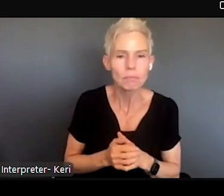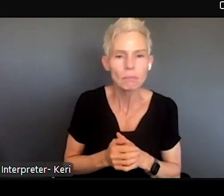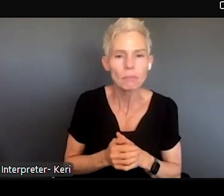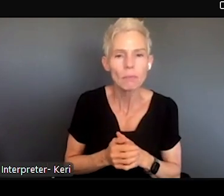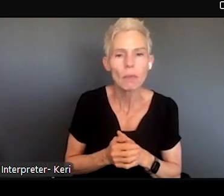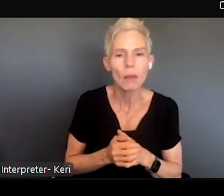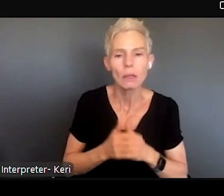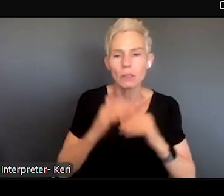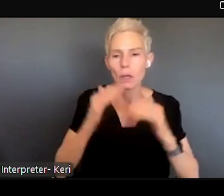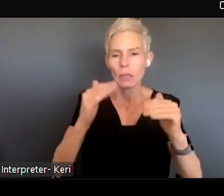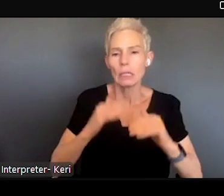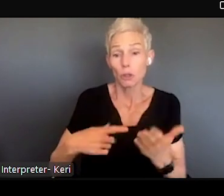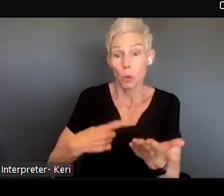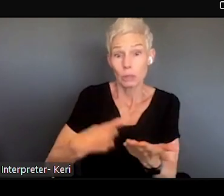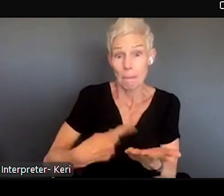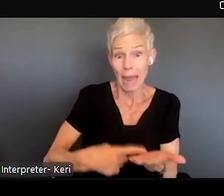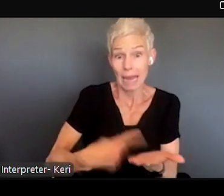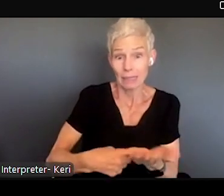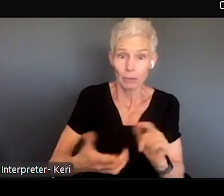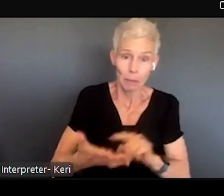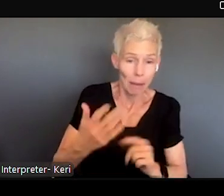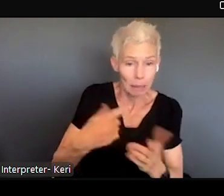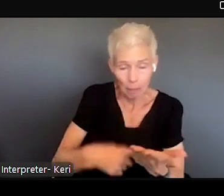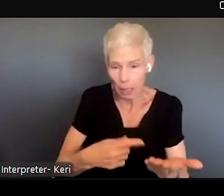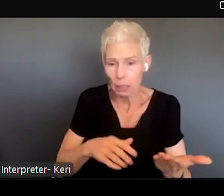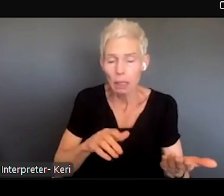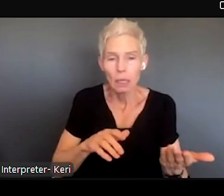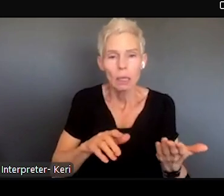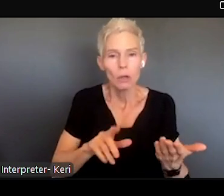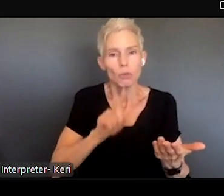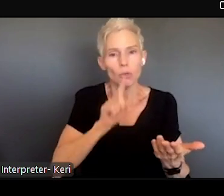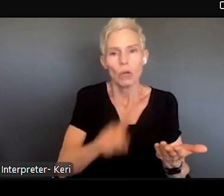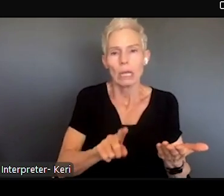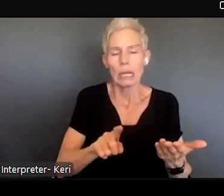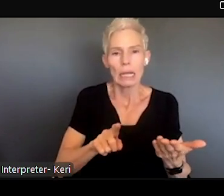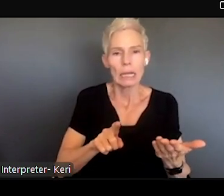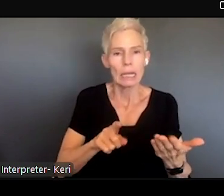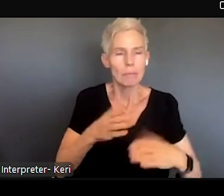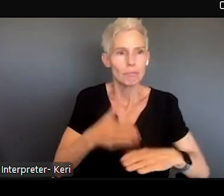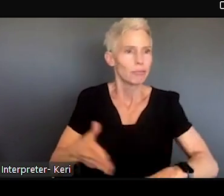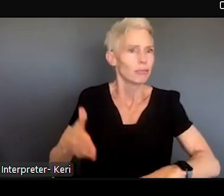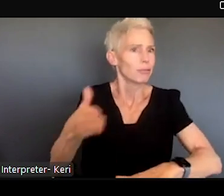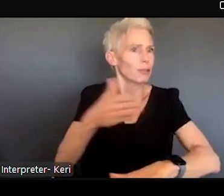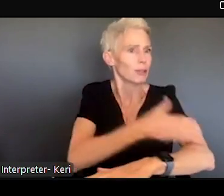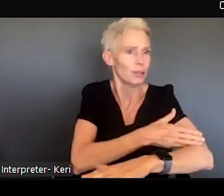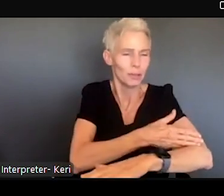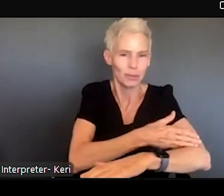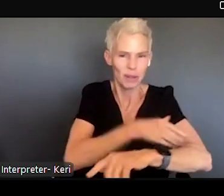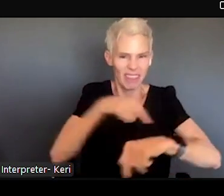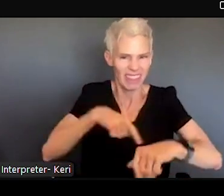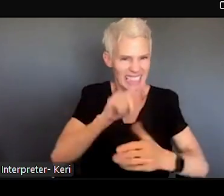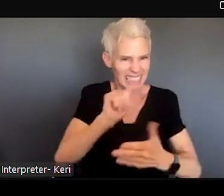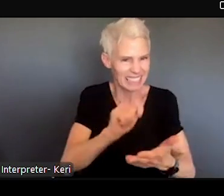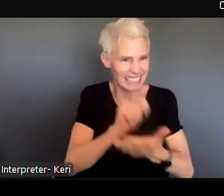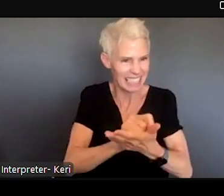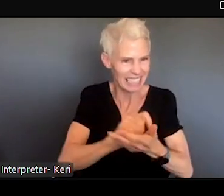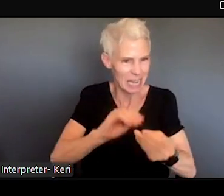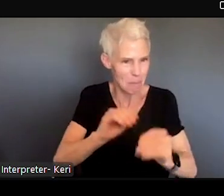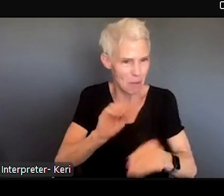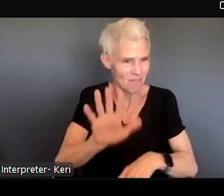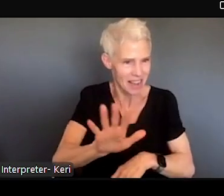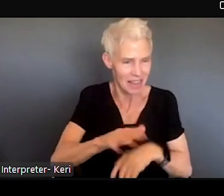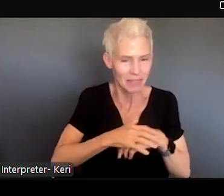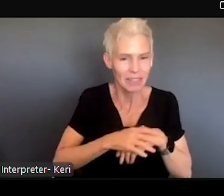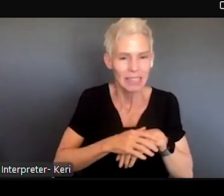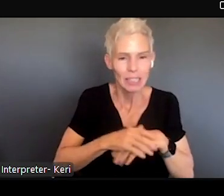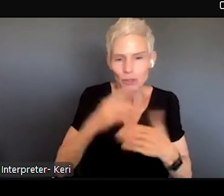Great. And so our debates really have ramped up with season 5. So let's go into what